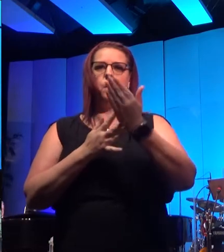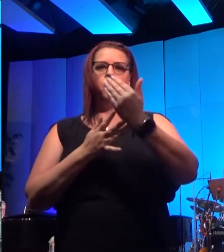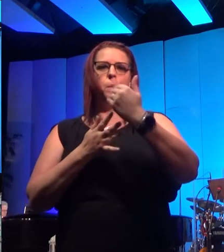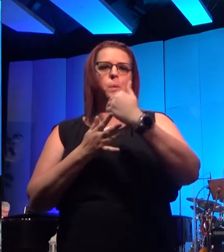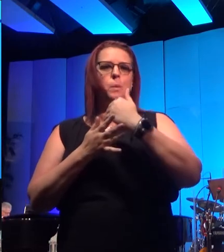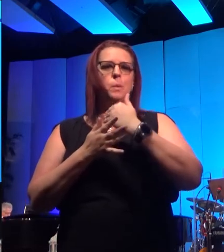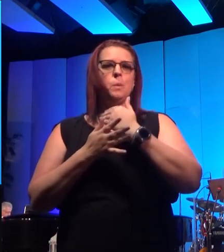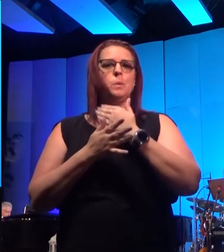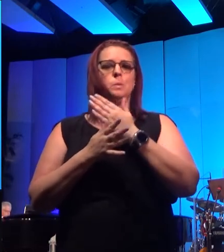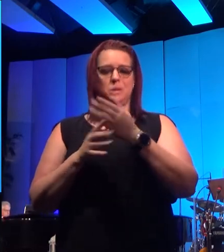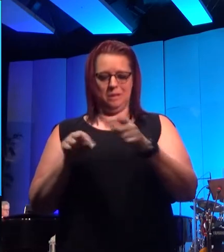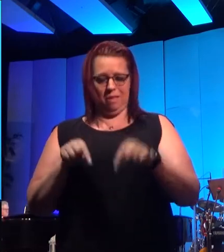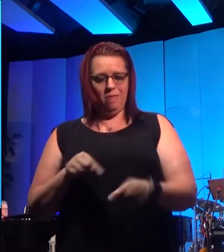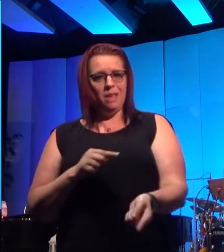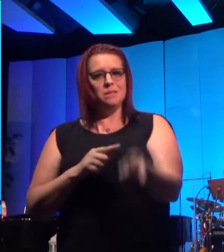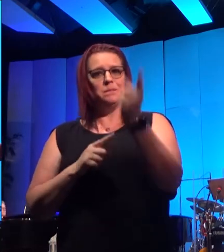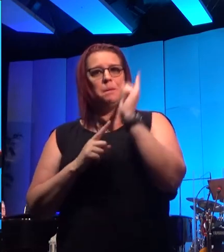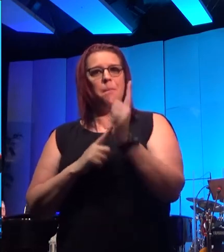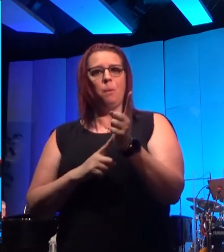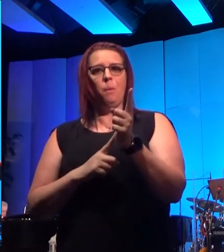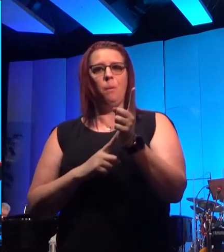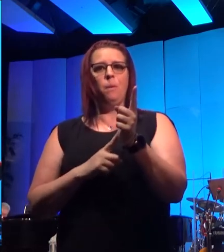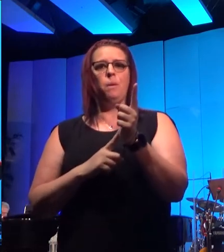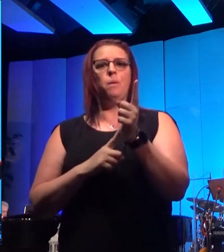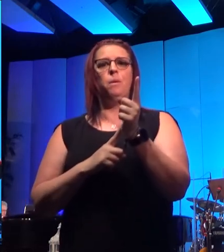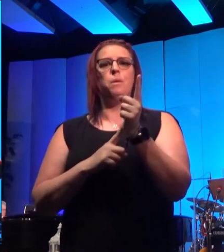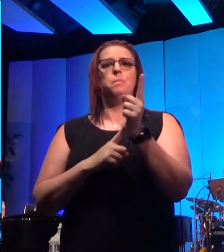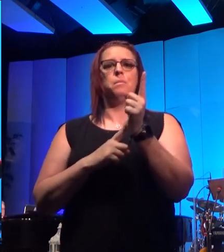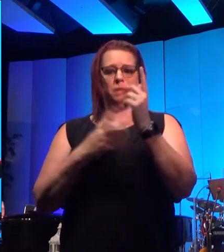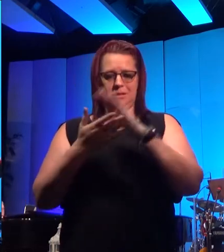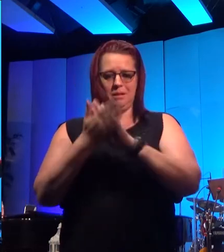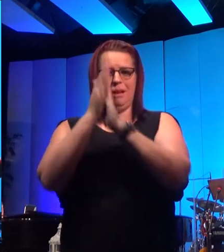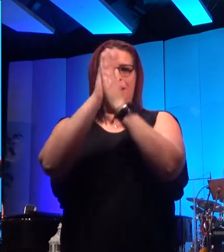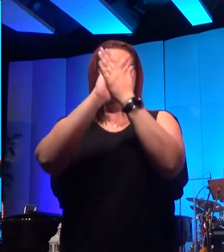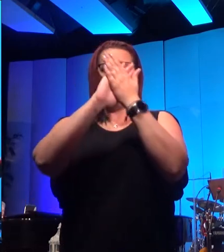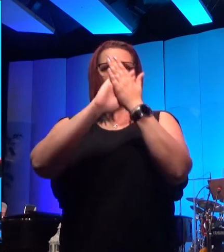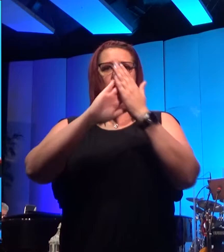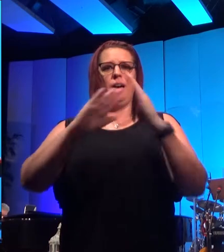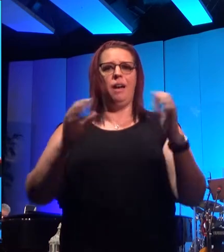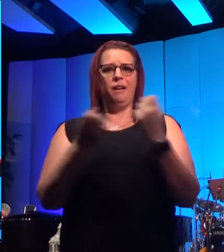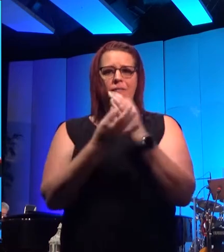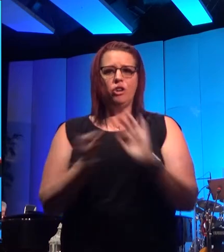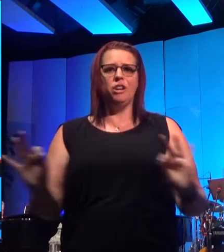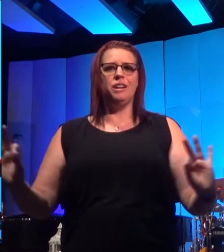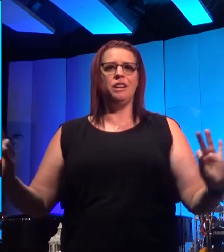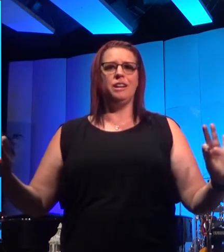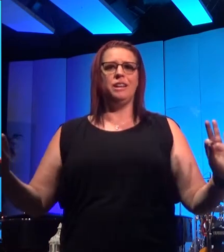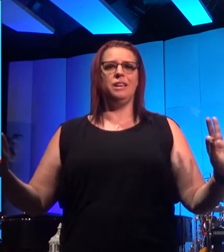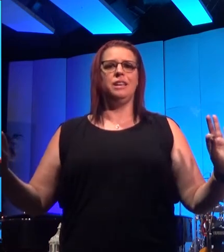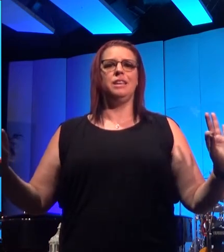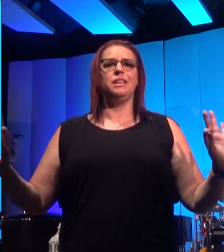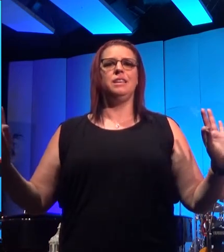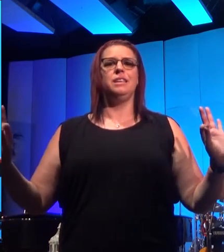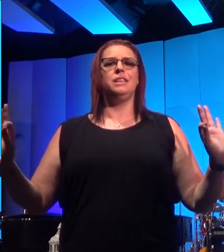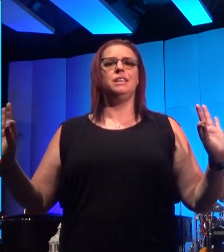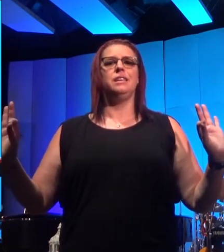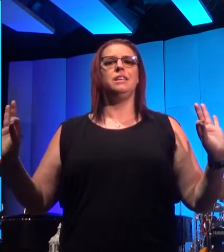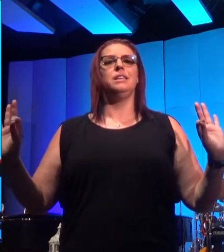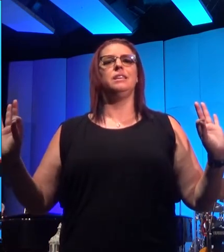In this moment, I am free.